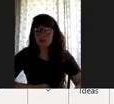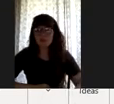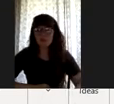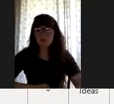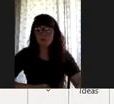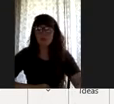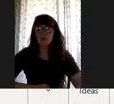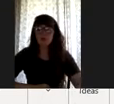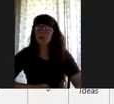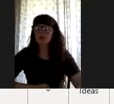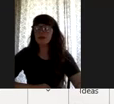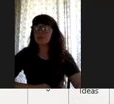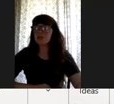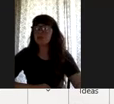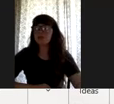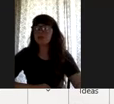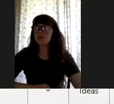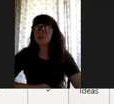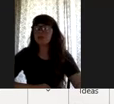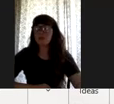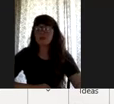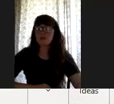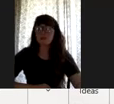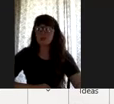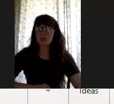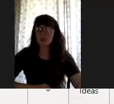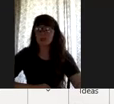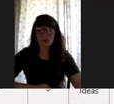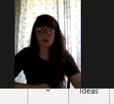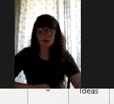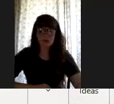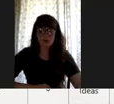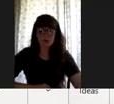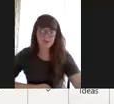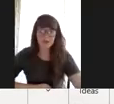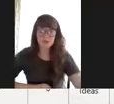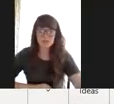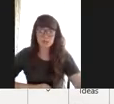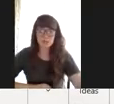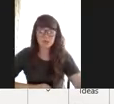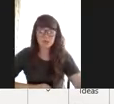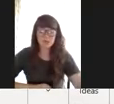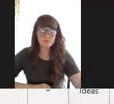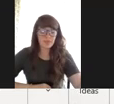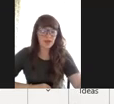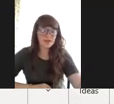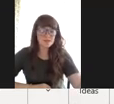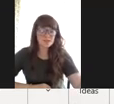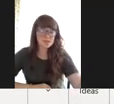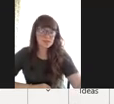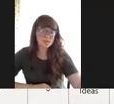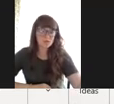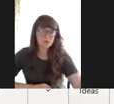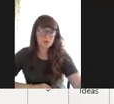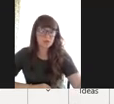me is easier than communicating it. Like Josh can communicate it very, very well. He's good at that. And so are you. I can